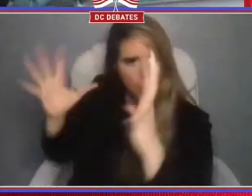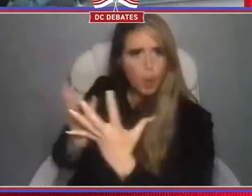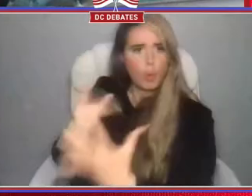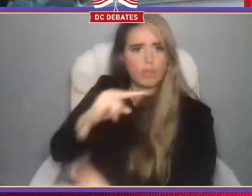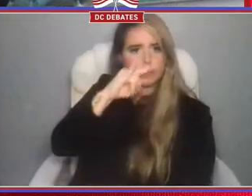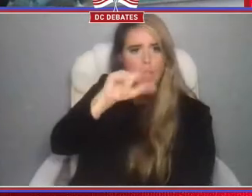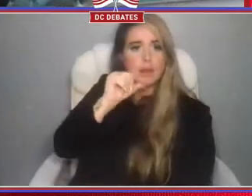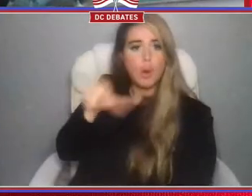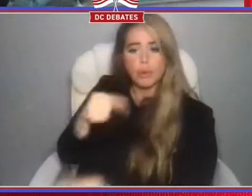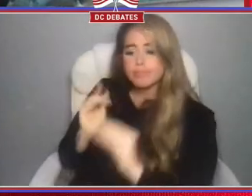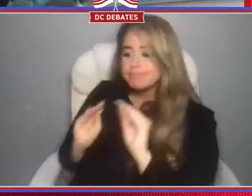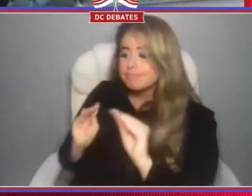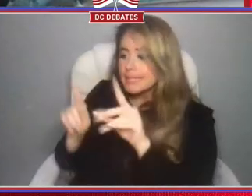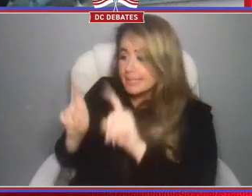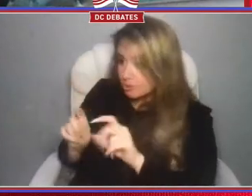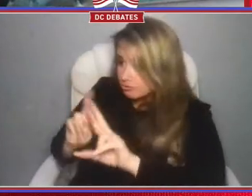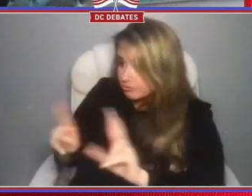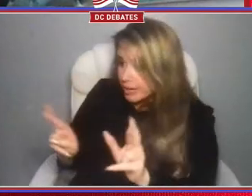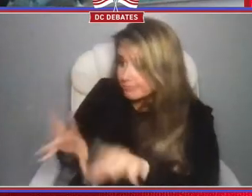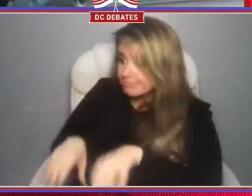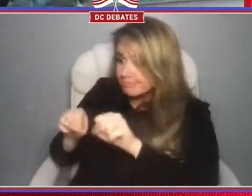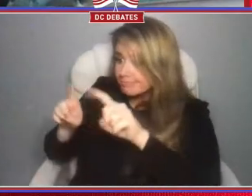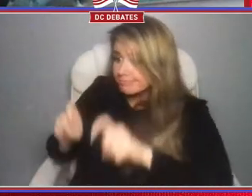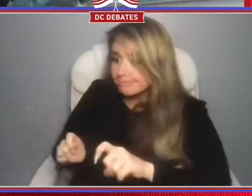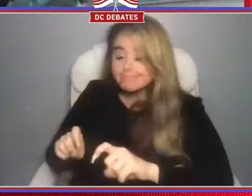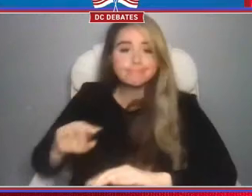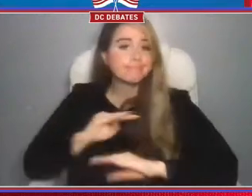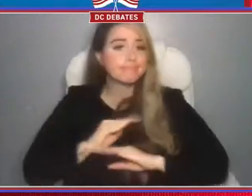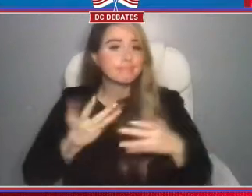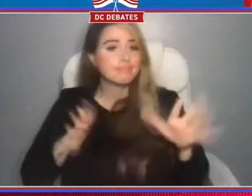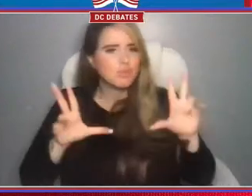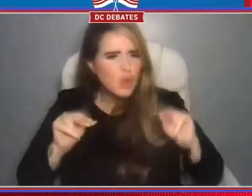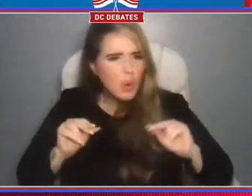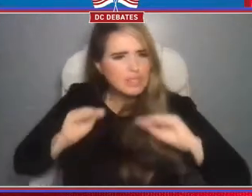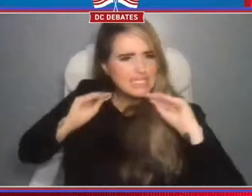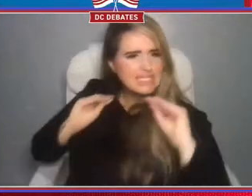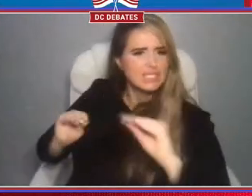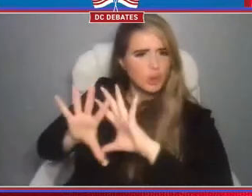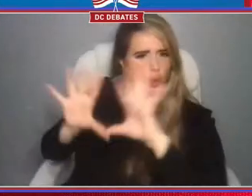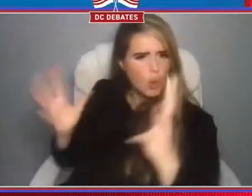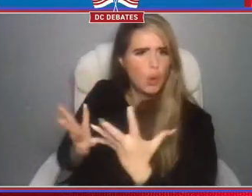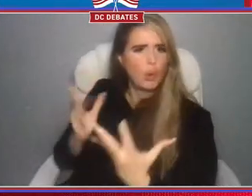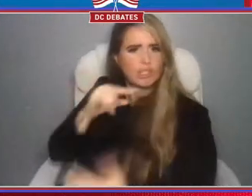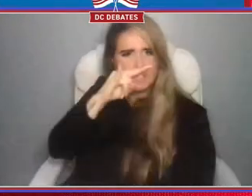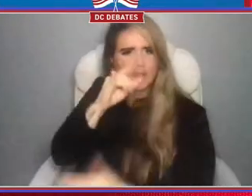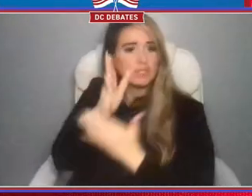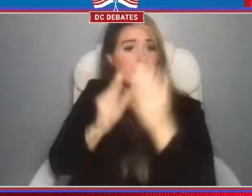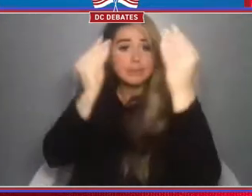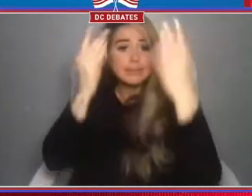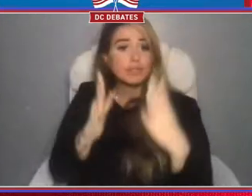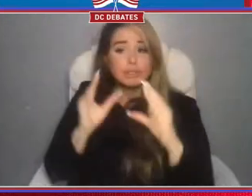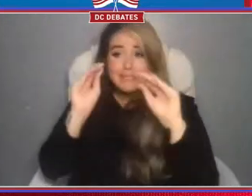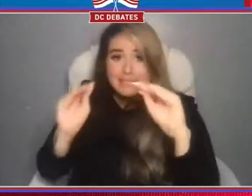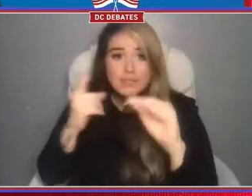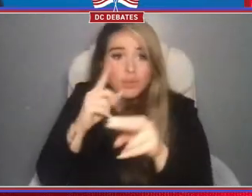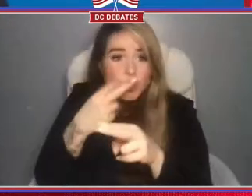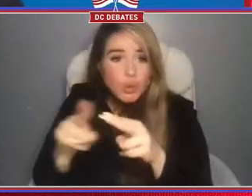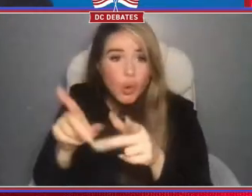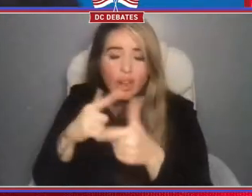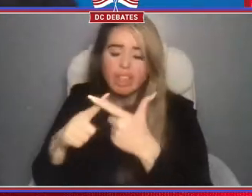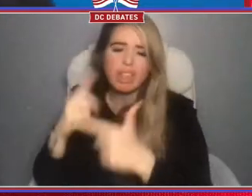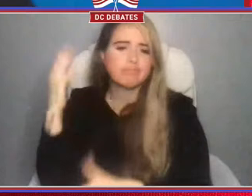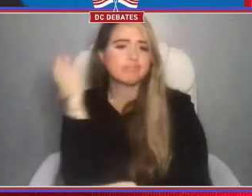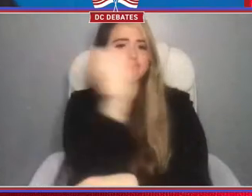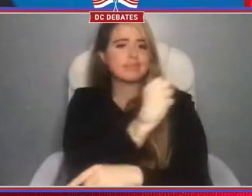be punitive with the teachers when they don't do well. As a result, we have a recycling door of teachers who don't come back, who are not prepared coming in to teach